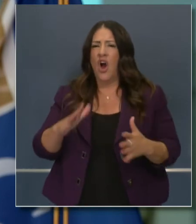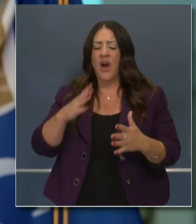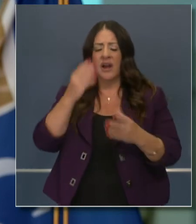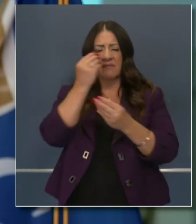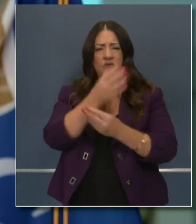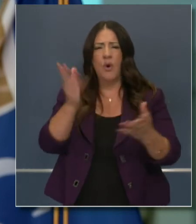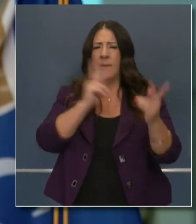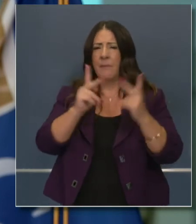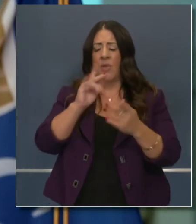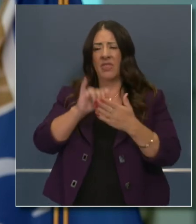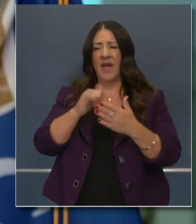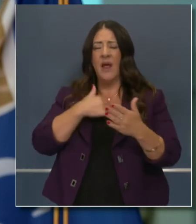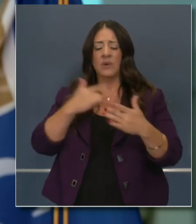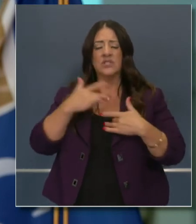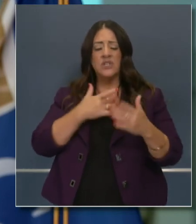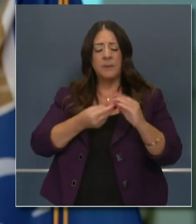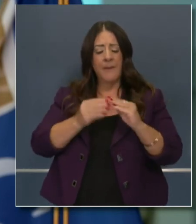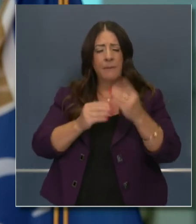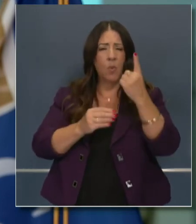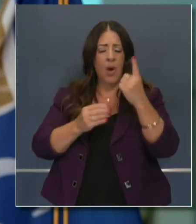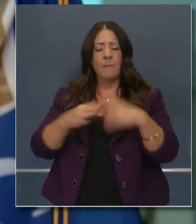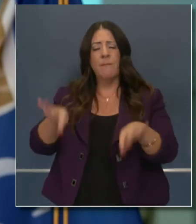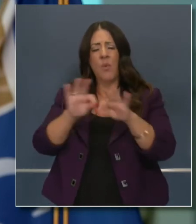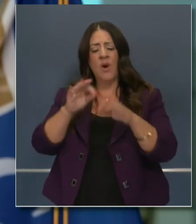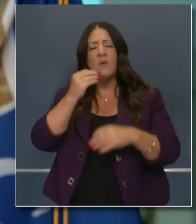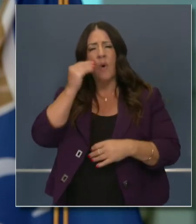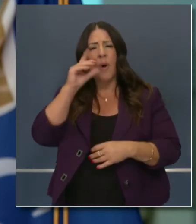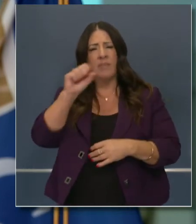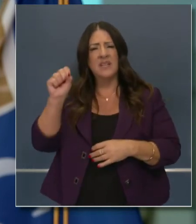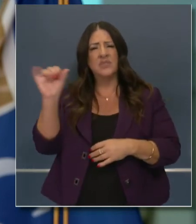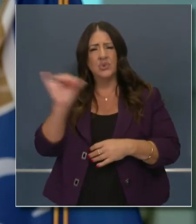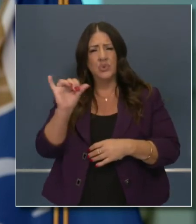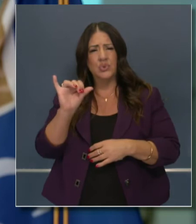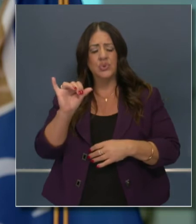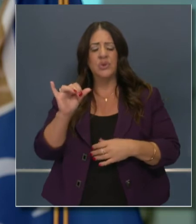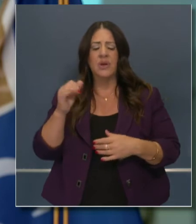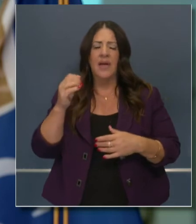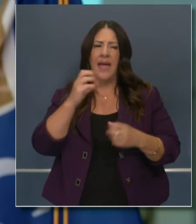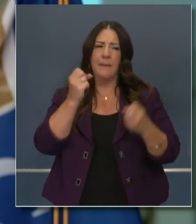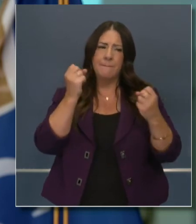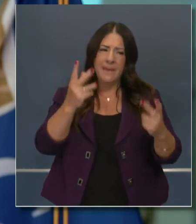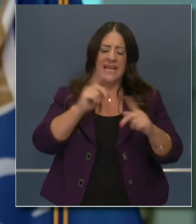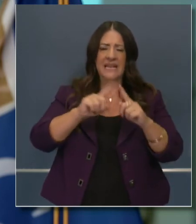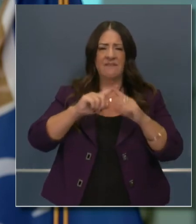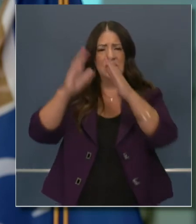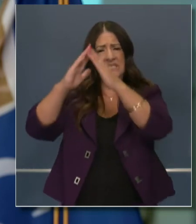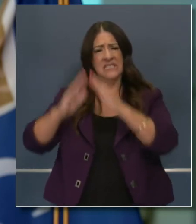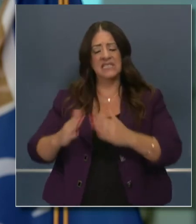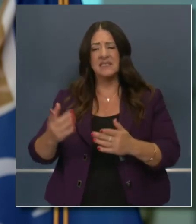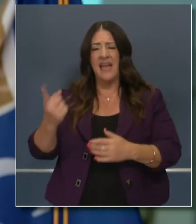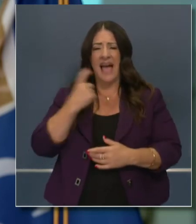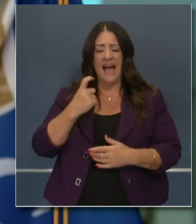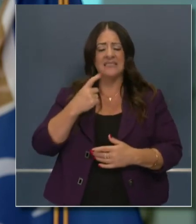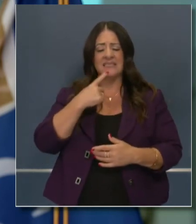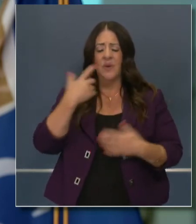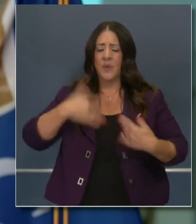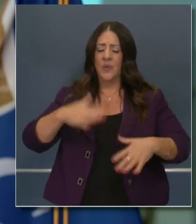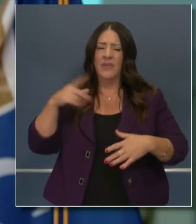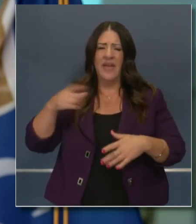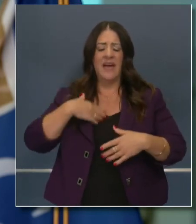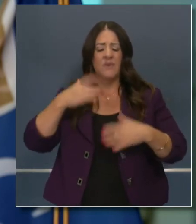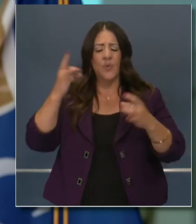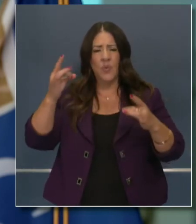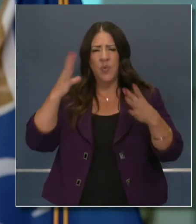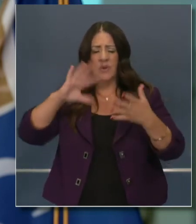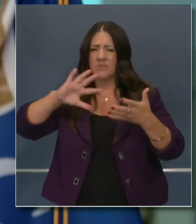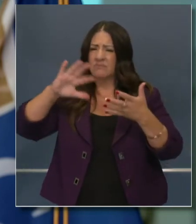of California. People from all political stripes in every part of the state demanding the state do more and do better in that space. The crisis has only